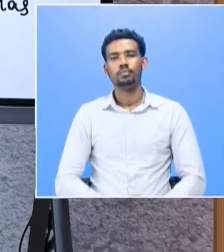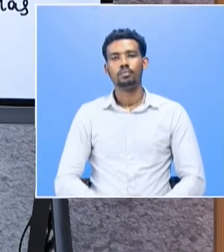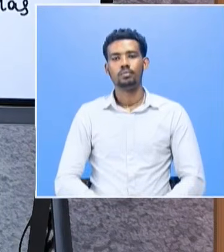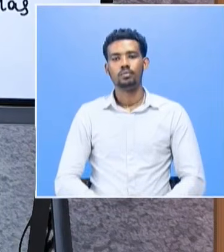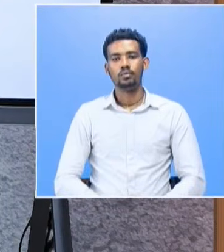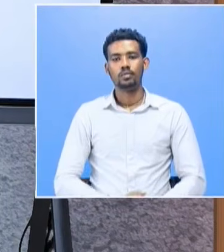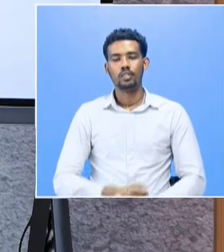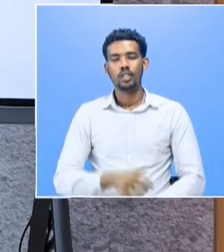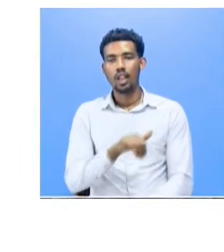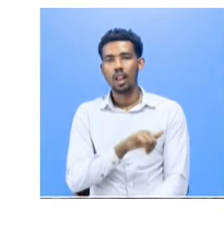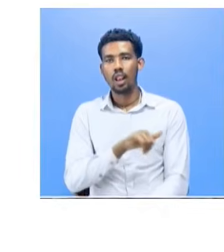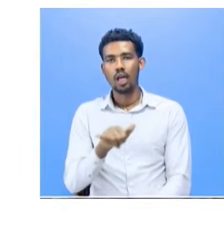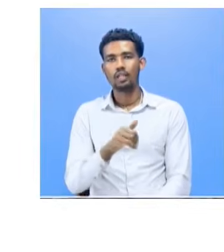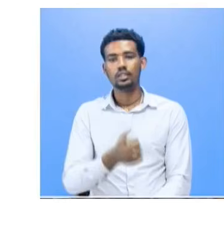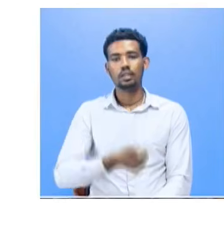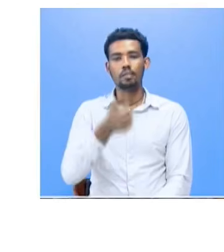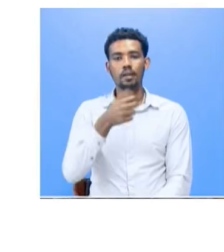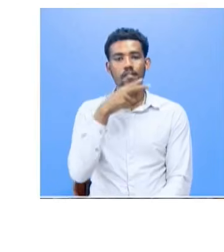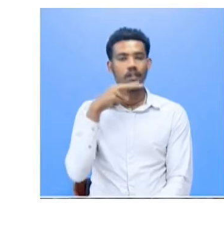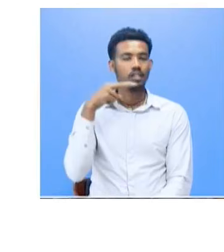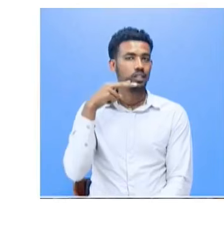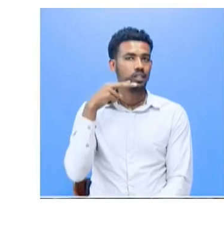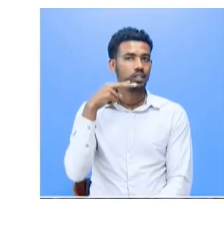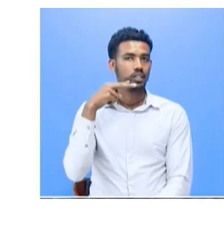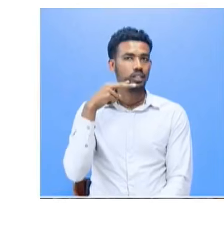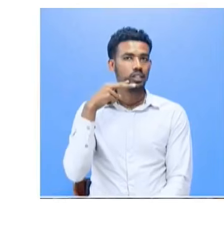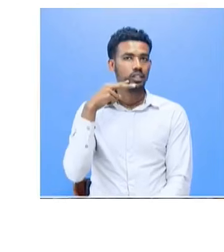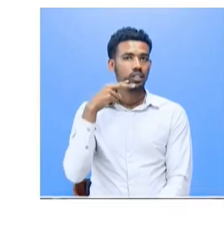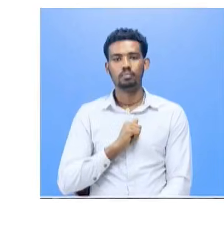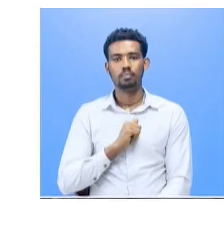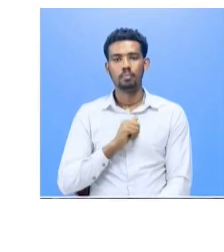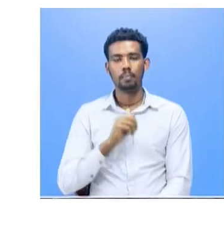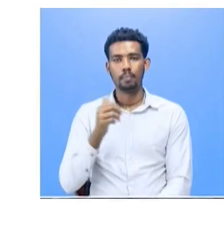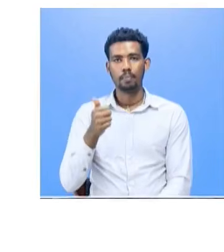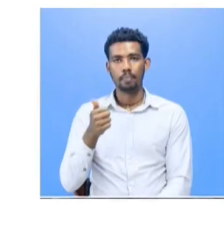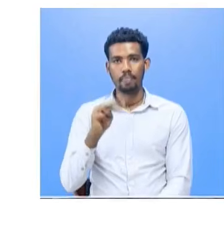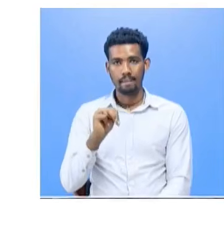verbs. Like the main verbs helping like is,